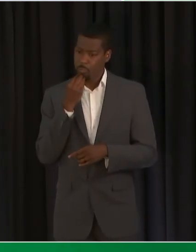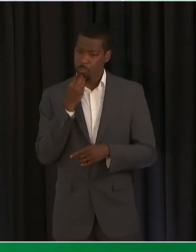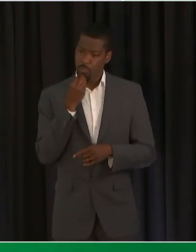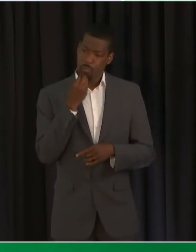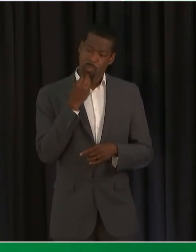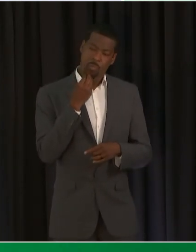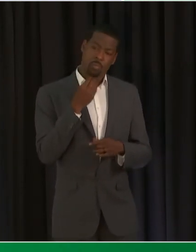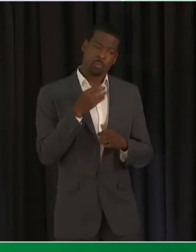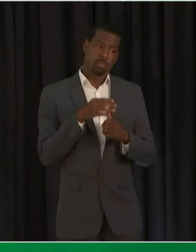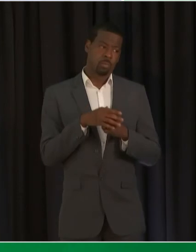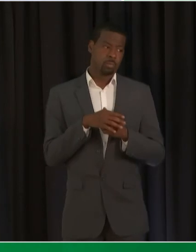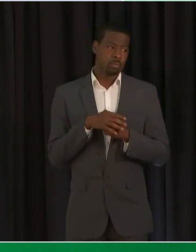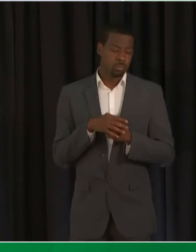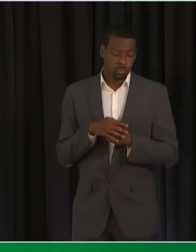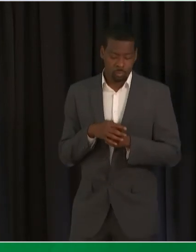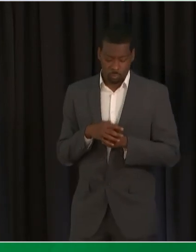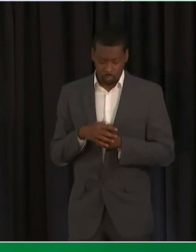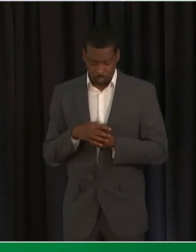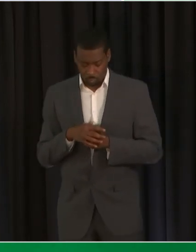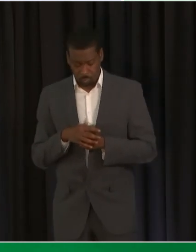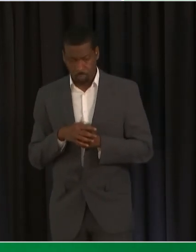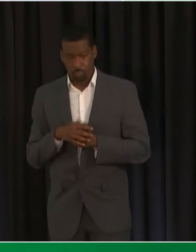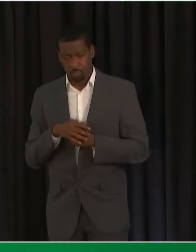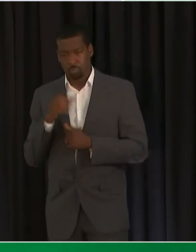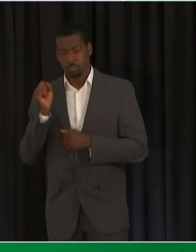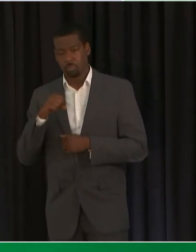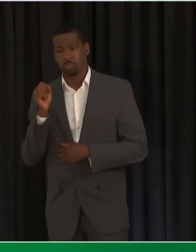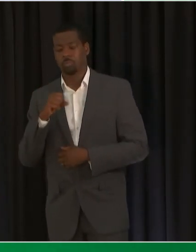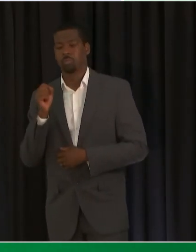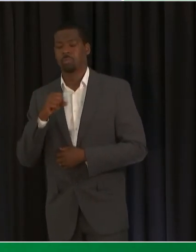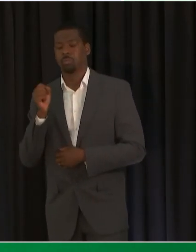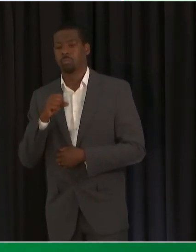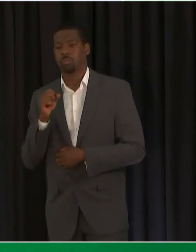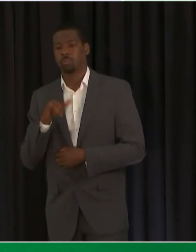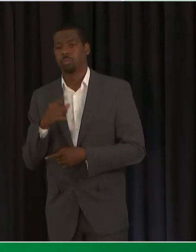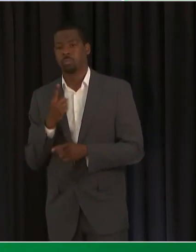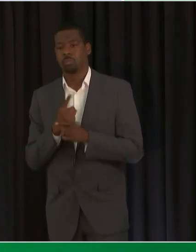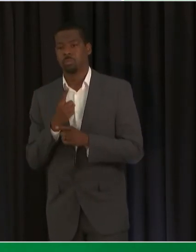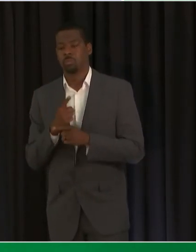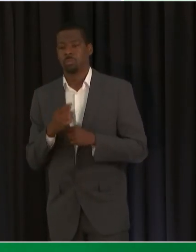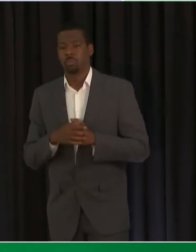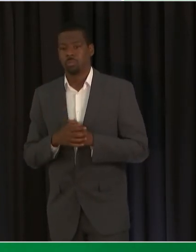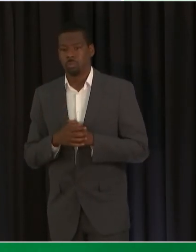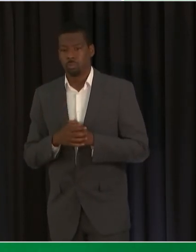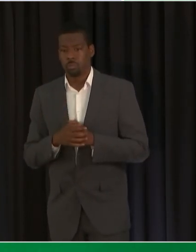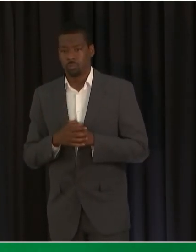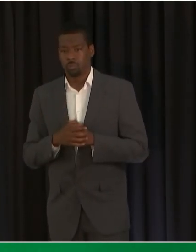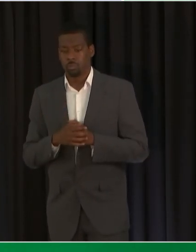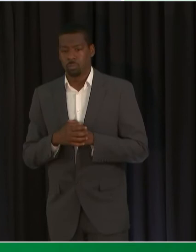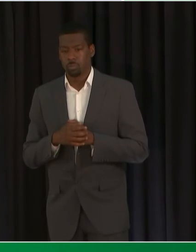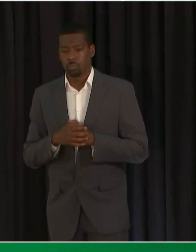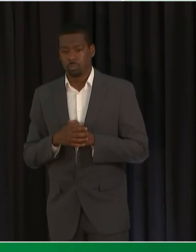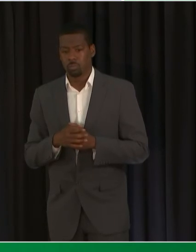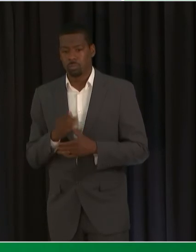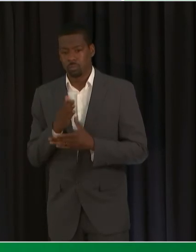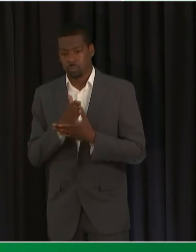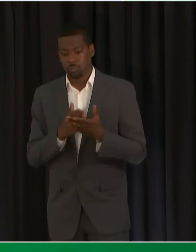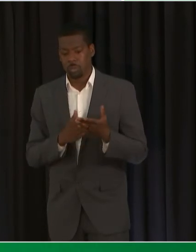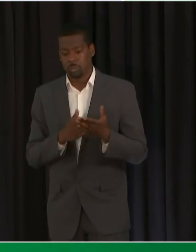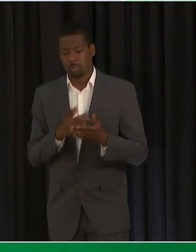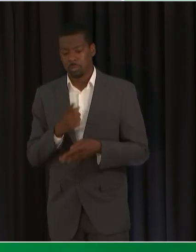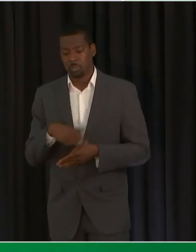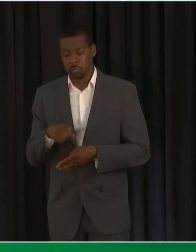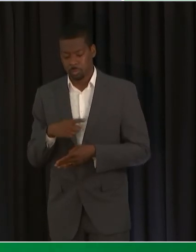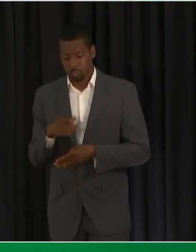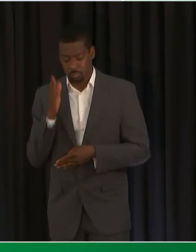that accurate? That's for ends, yes. Okay. For ends. Okay. So then some of those